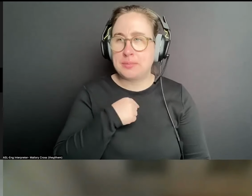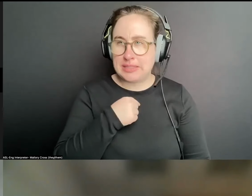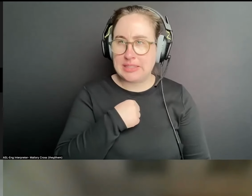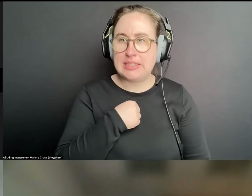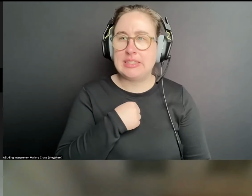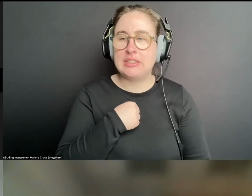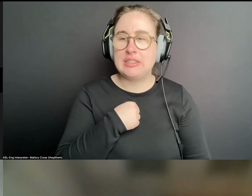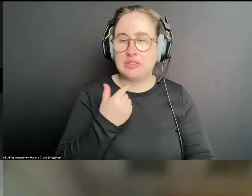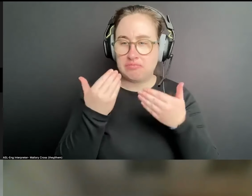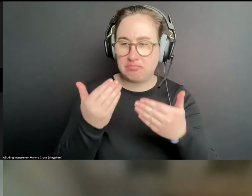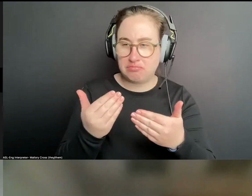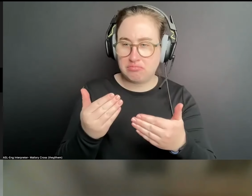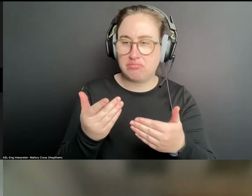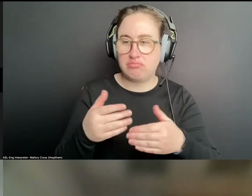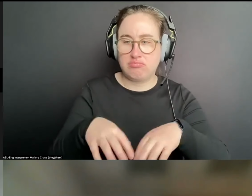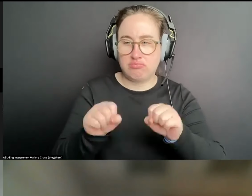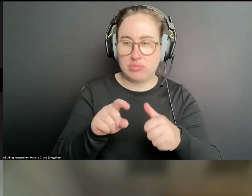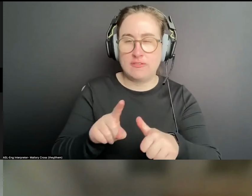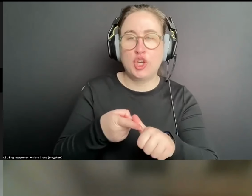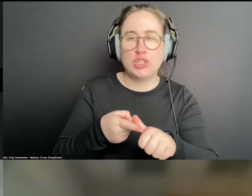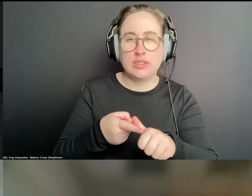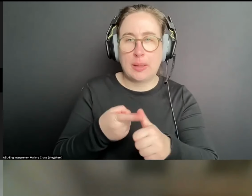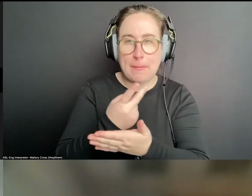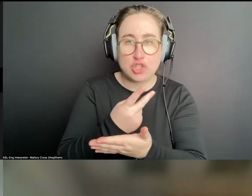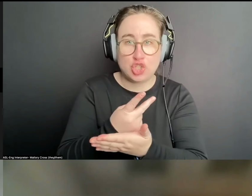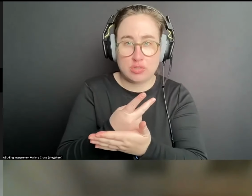when I did my first master's at NYU, it was around social